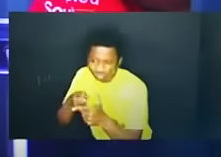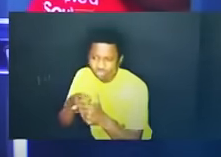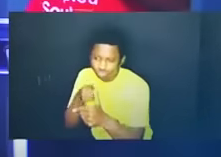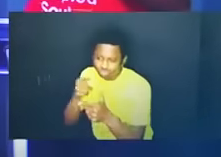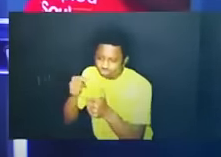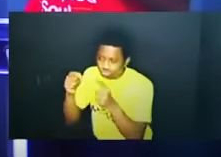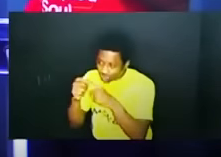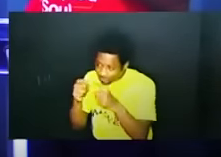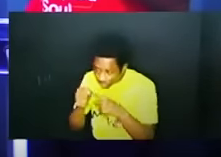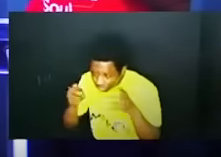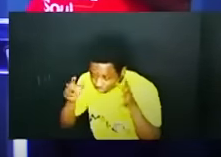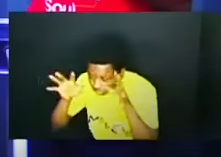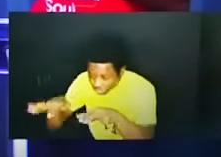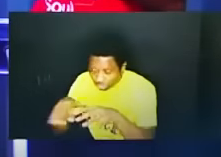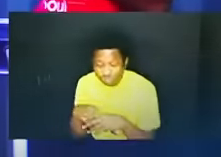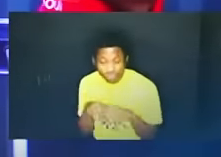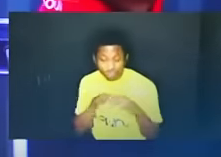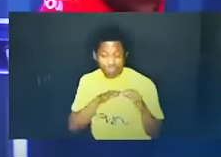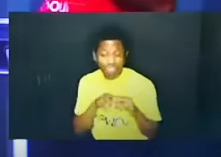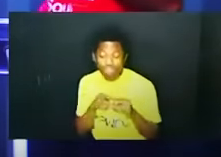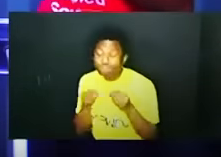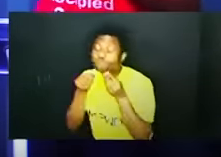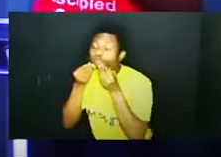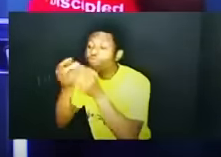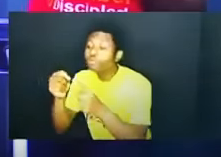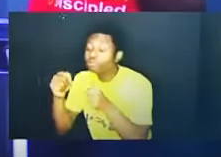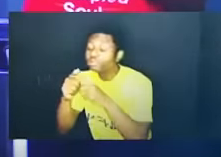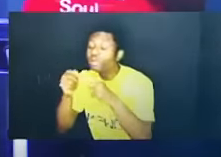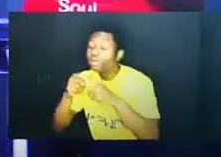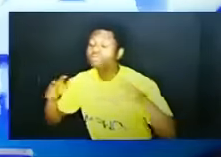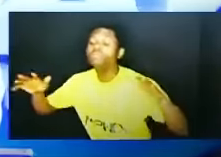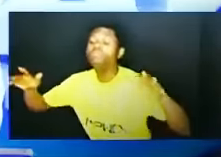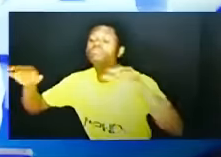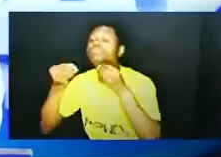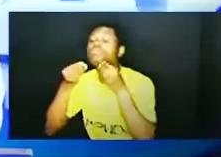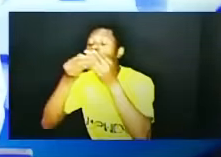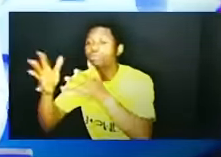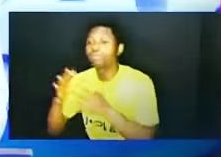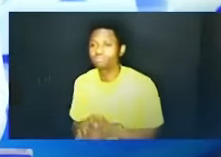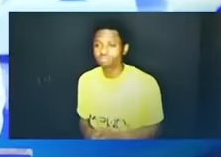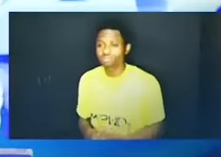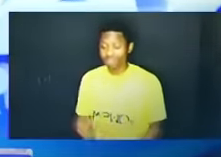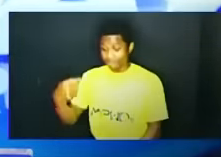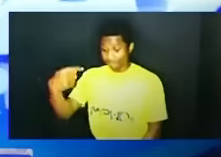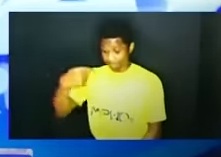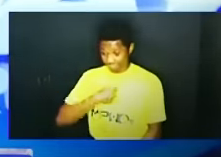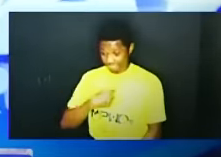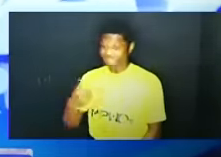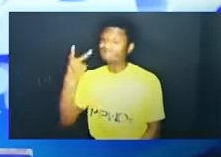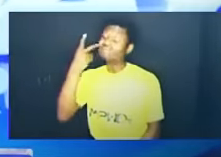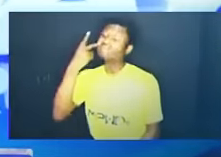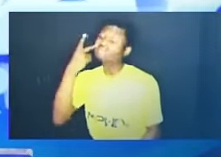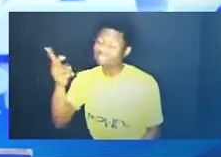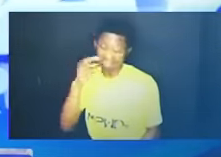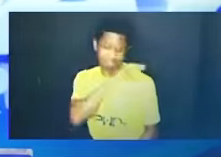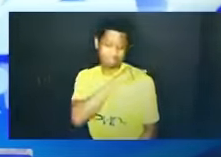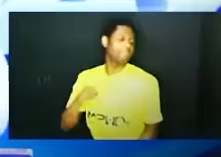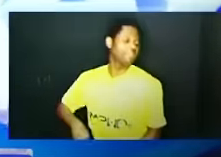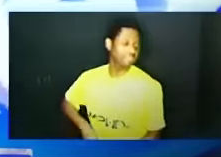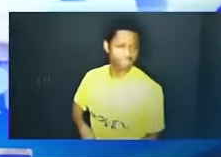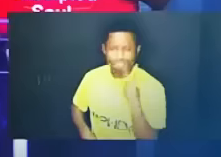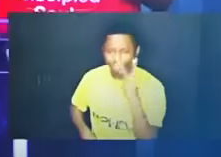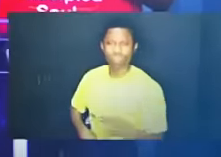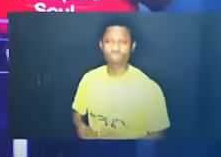the whole town. I have seen the Messiah.